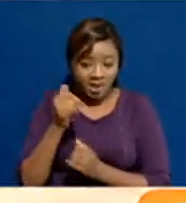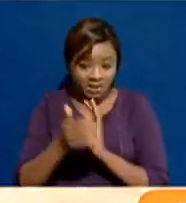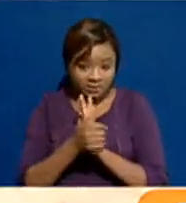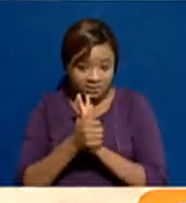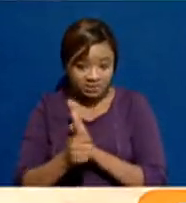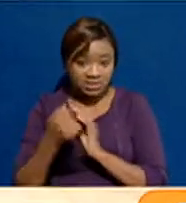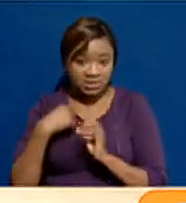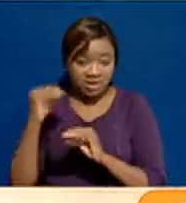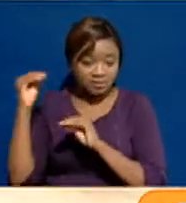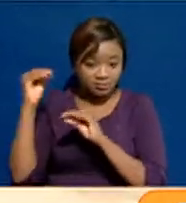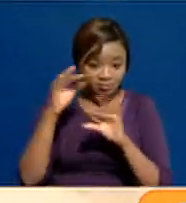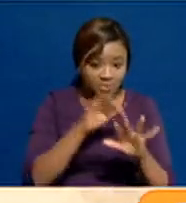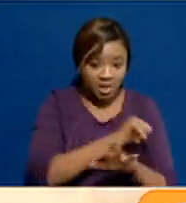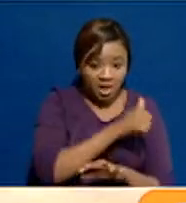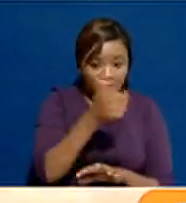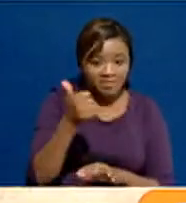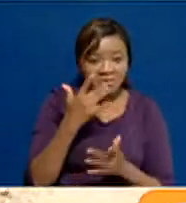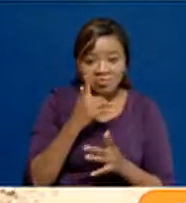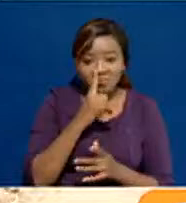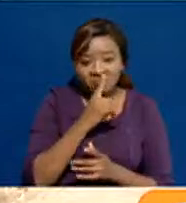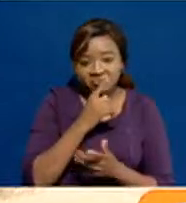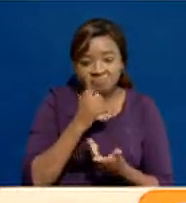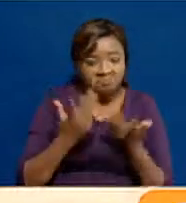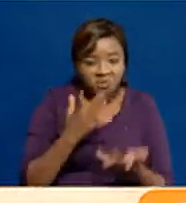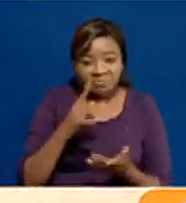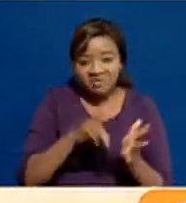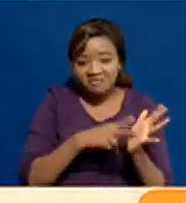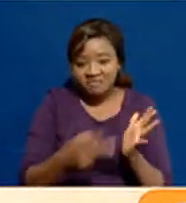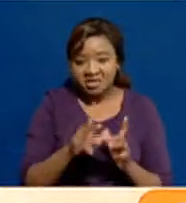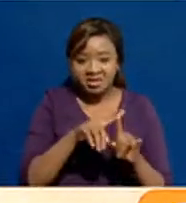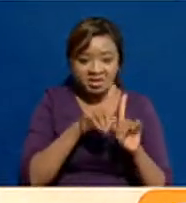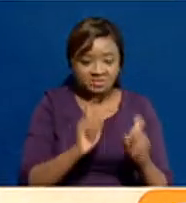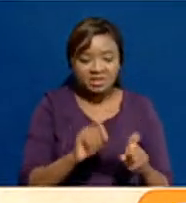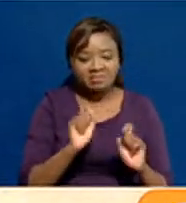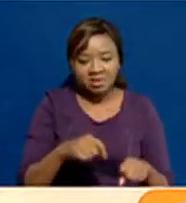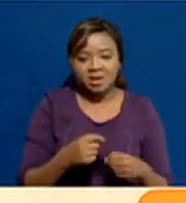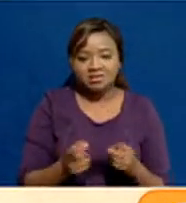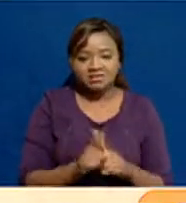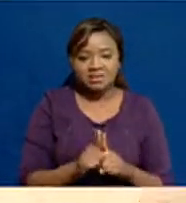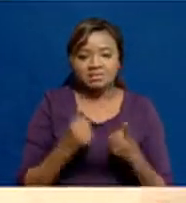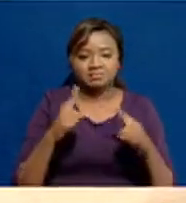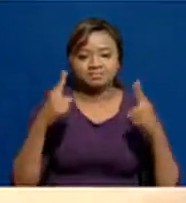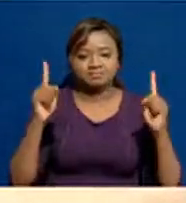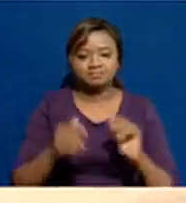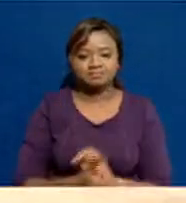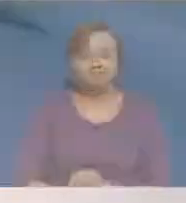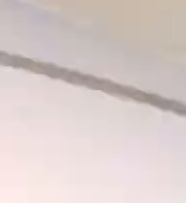on the right foot, that they too can set themselves on a path to success.